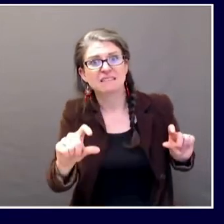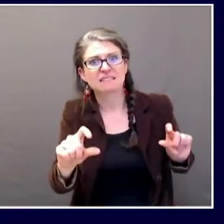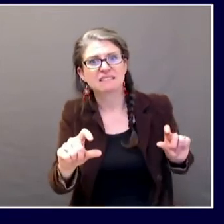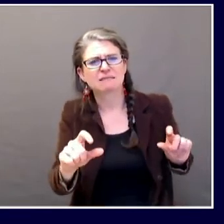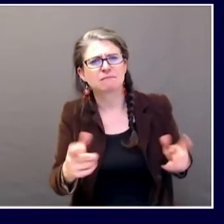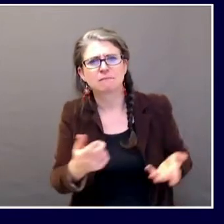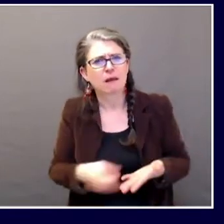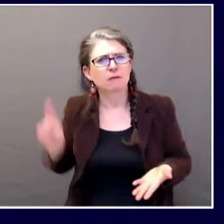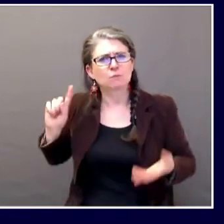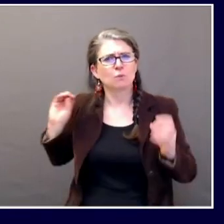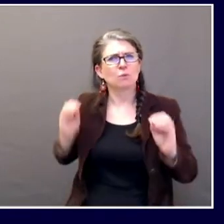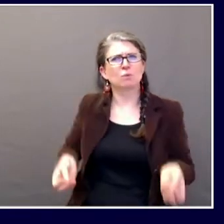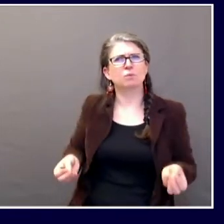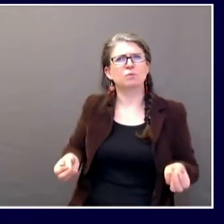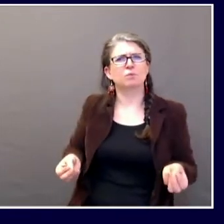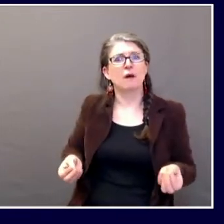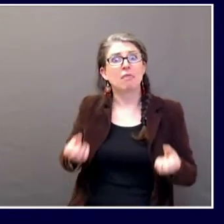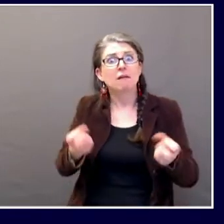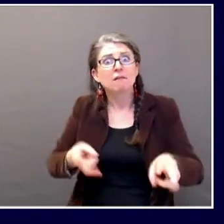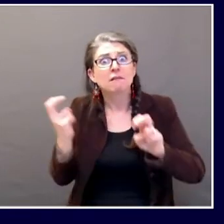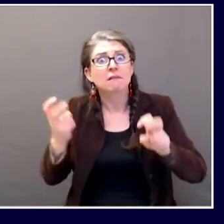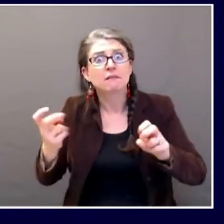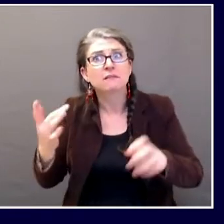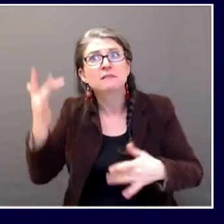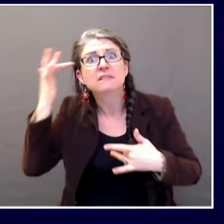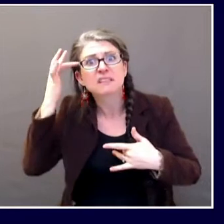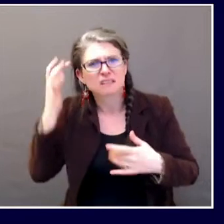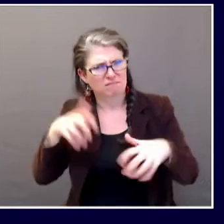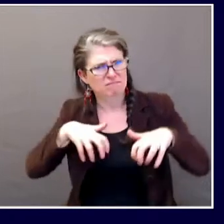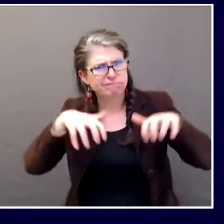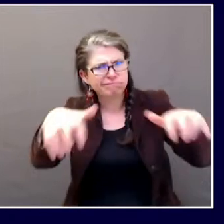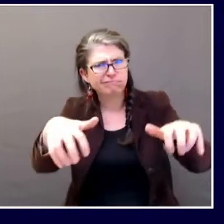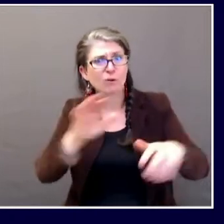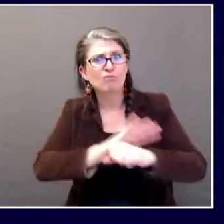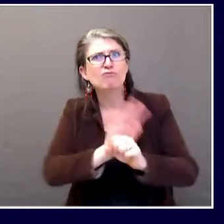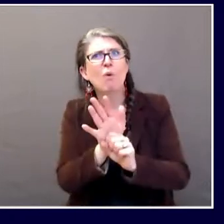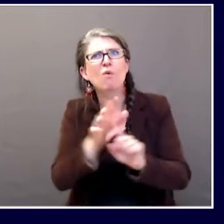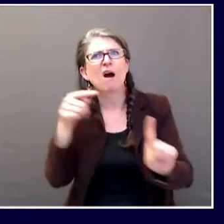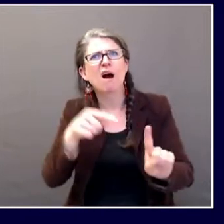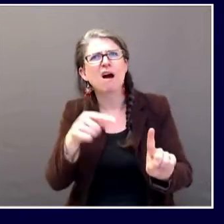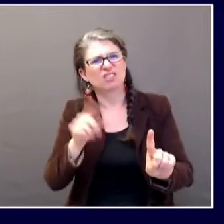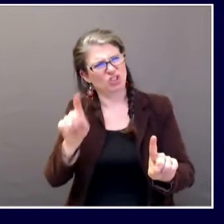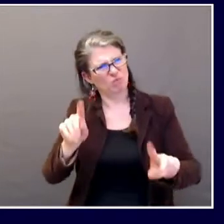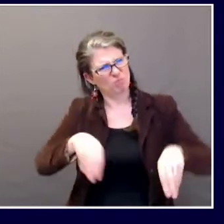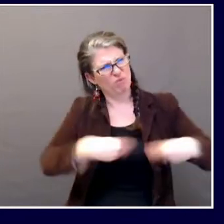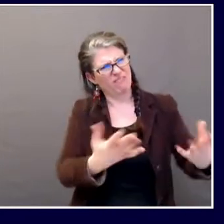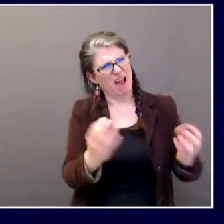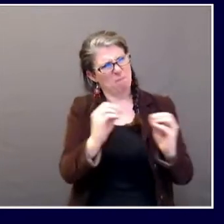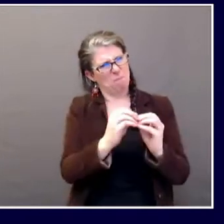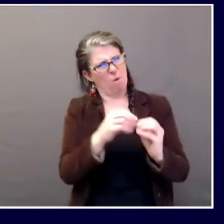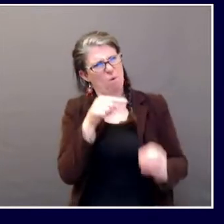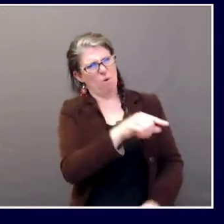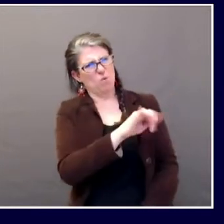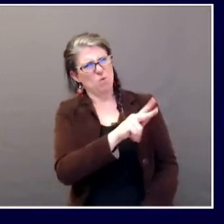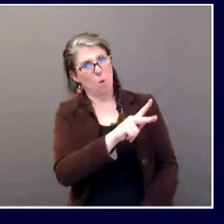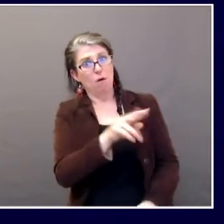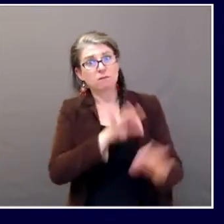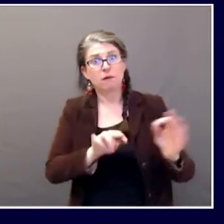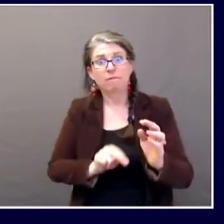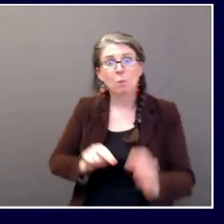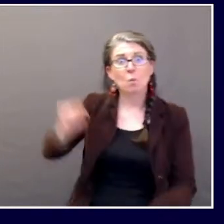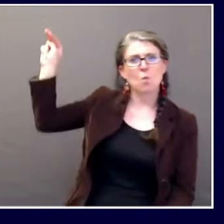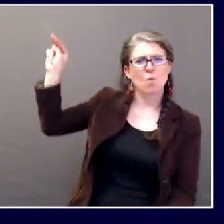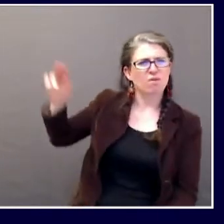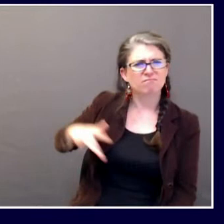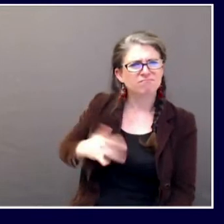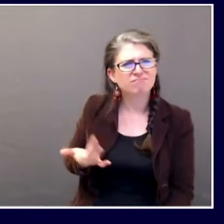COVID. Can you talk about why there aren't more vaccination sites or why there aren't more doses that are being sent that way? Sure. So let's first